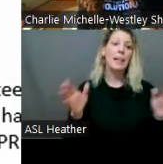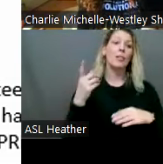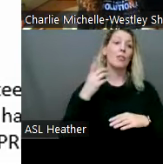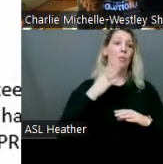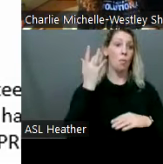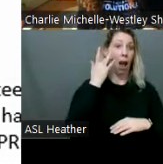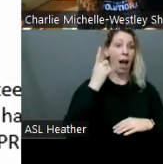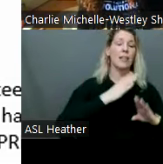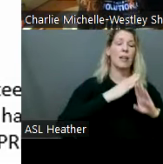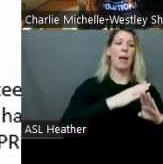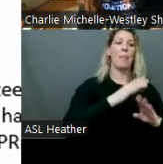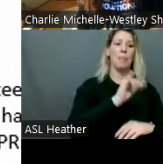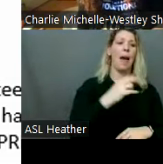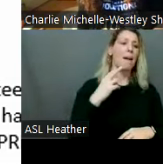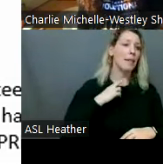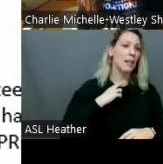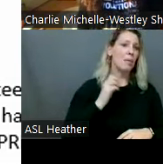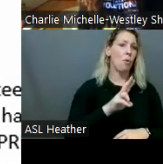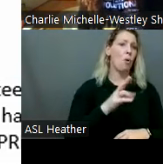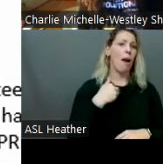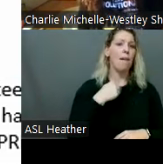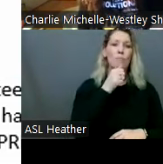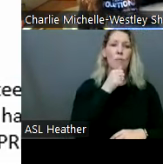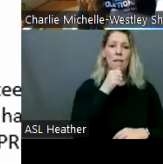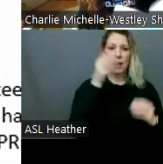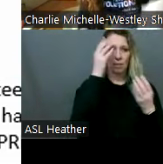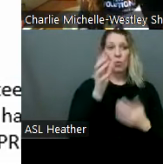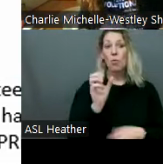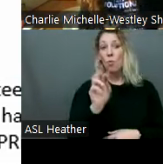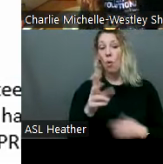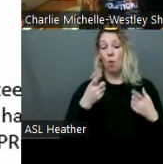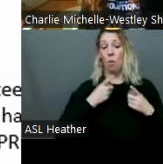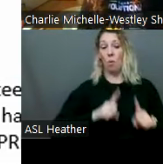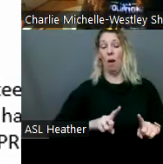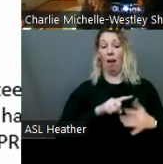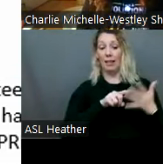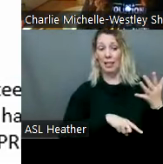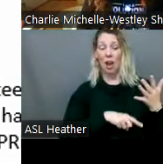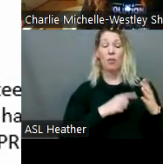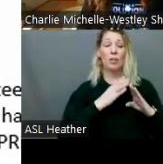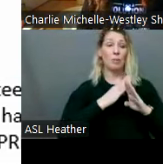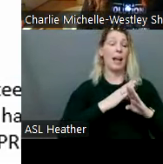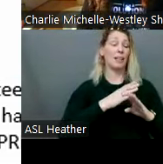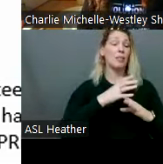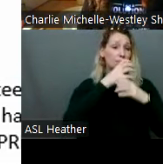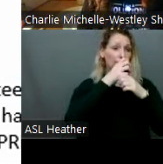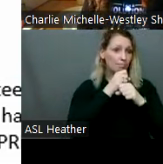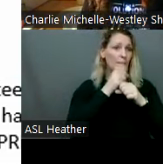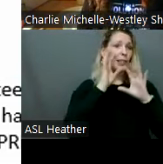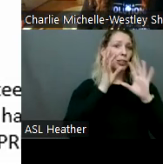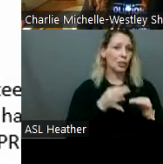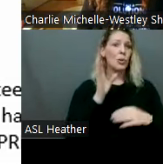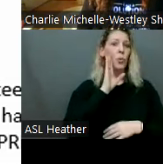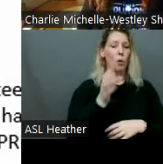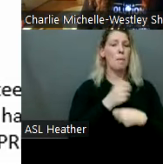of a victim or private medical information. 4, while details protected in closed session are confidential, decisions shall be